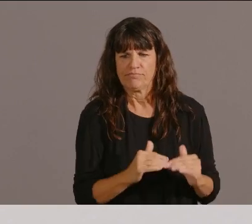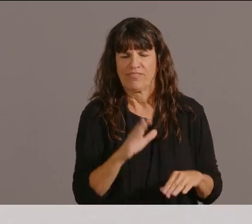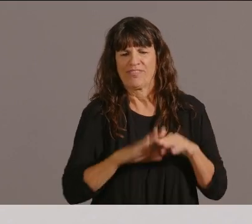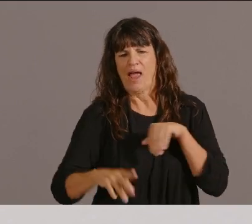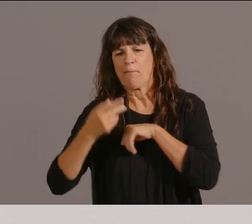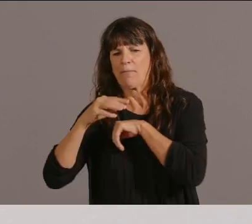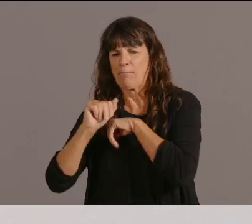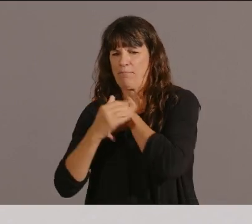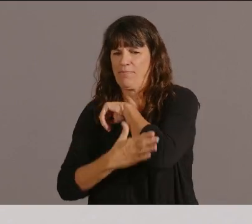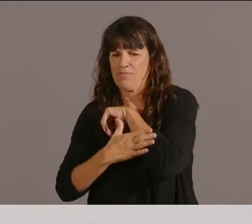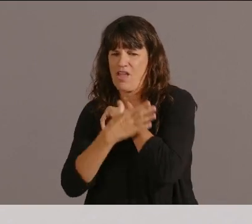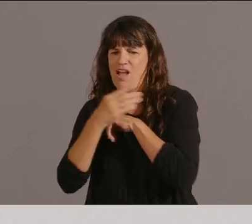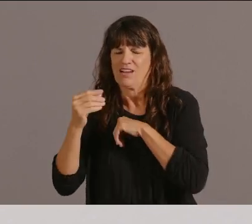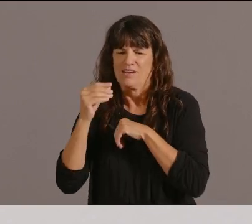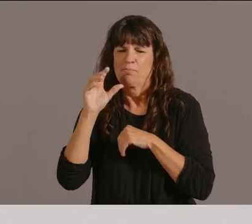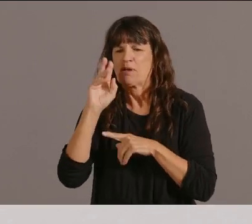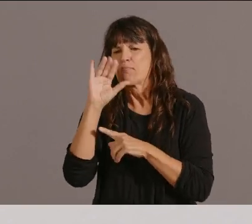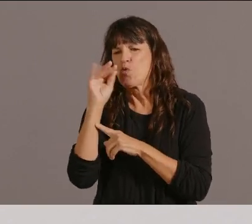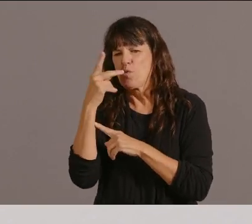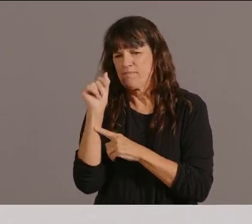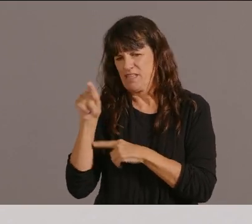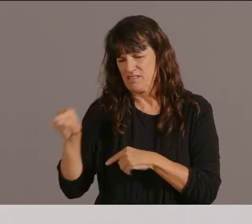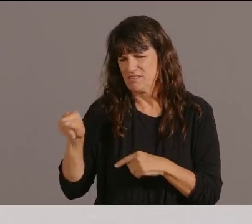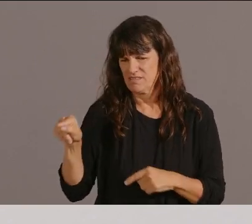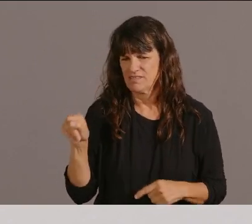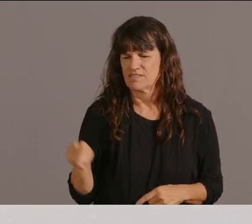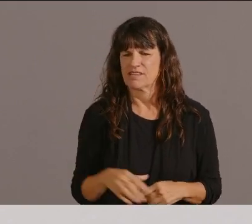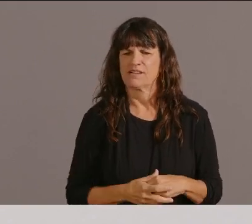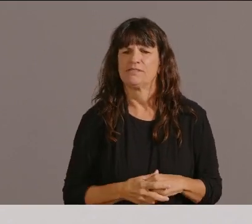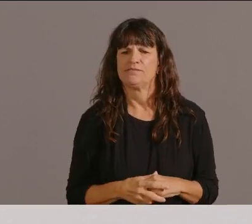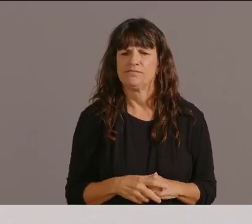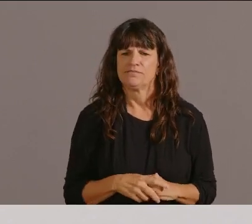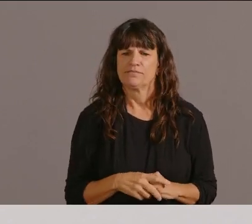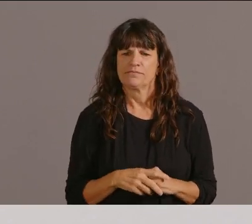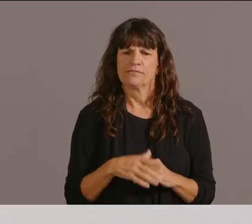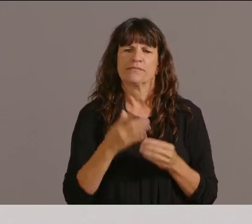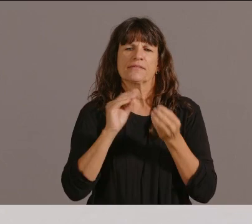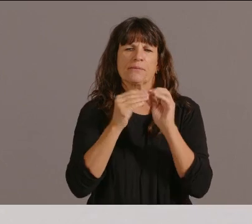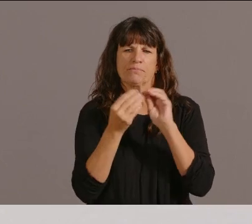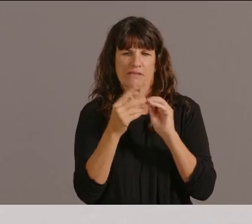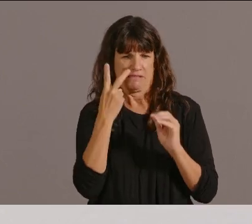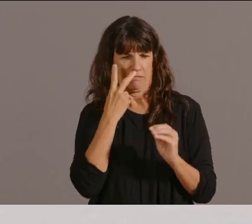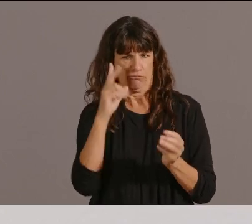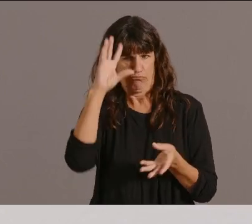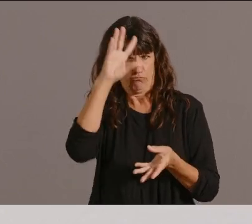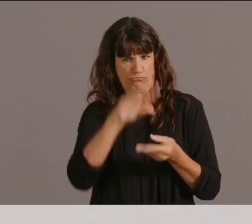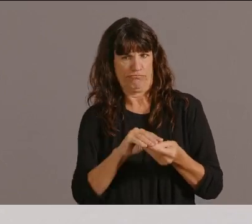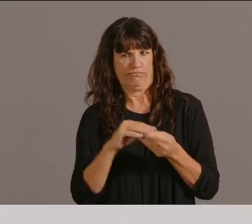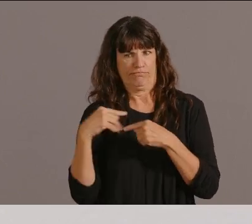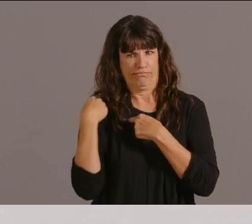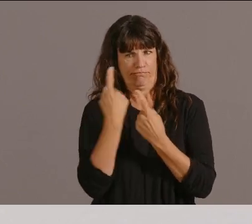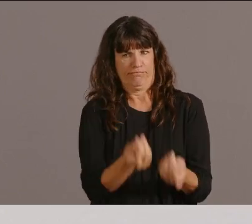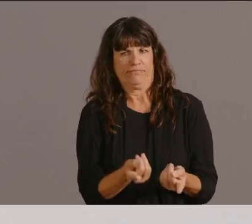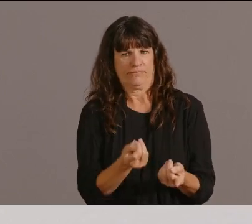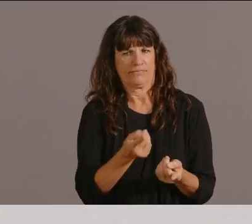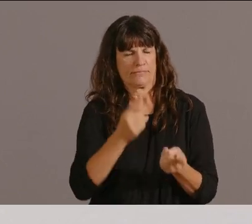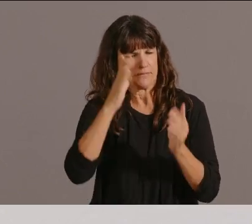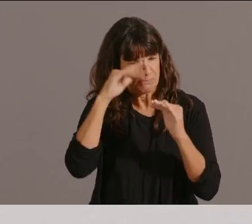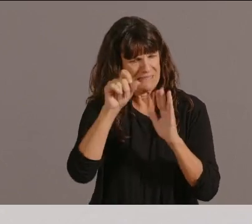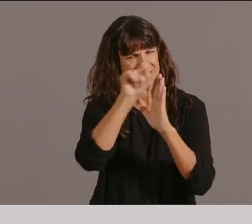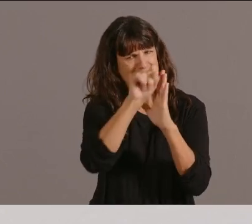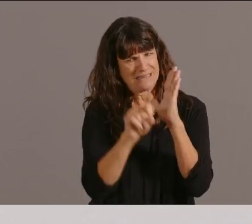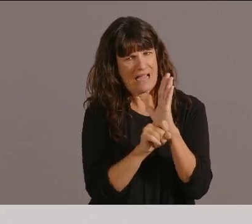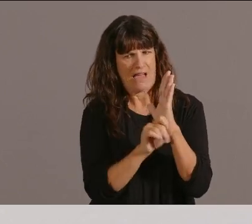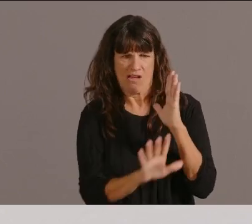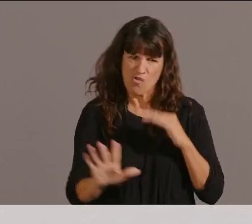numbers that we had, we anticipate, though, that we should be able to move the state as a whole